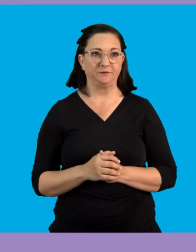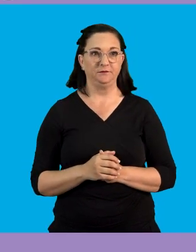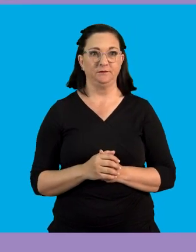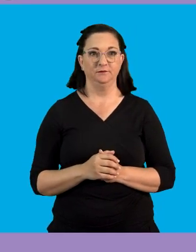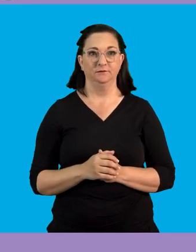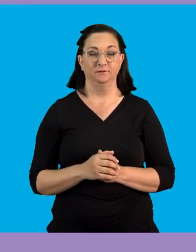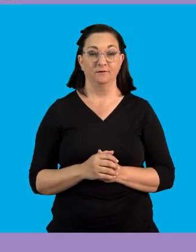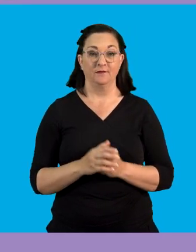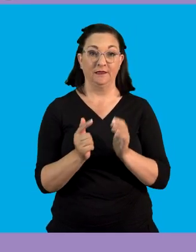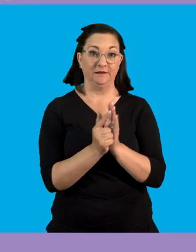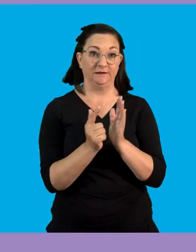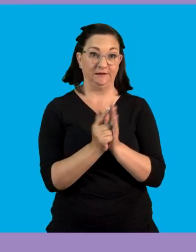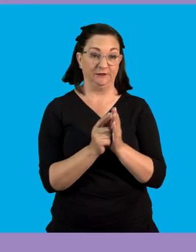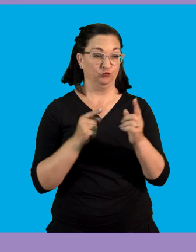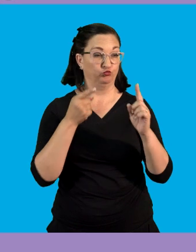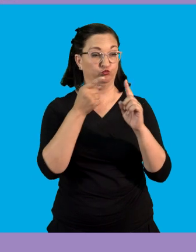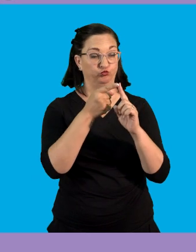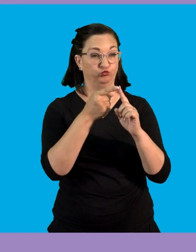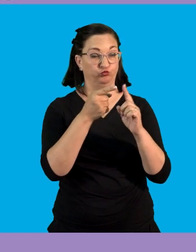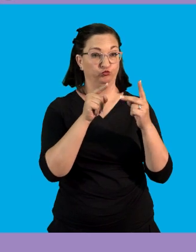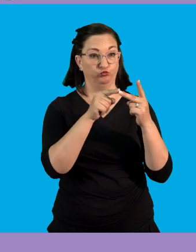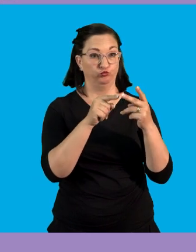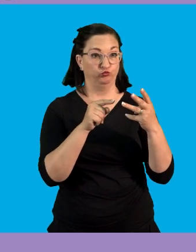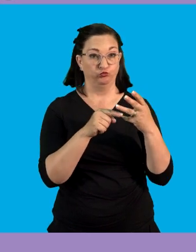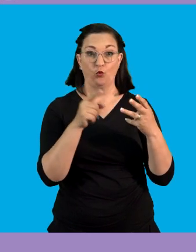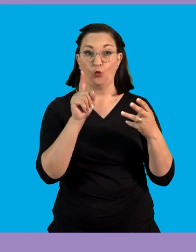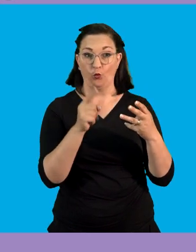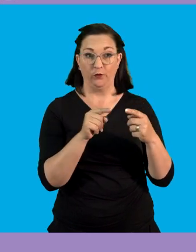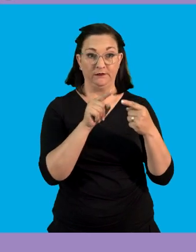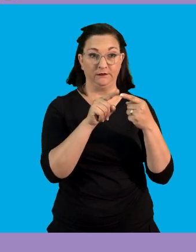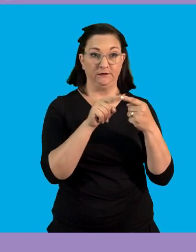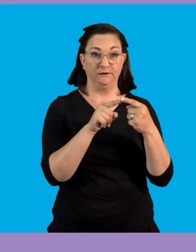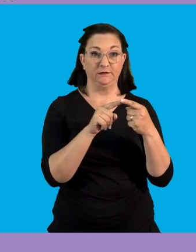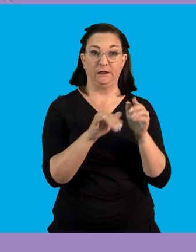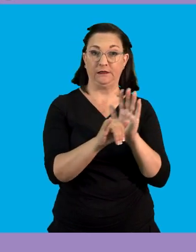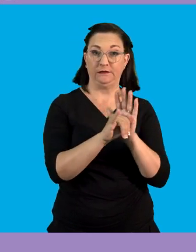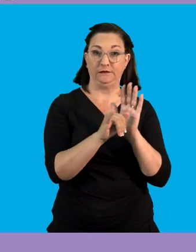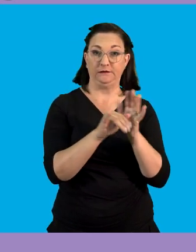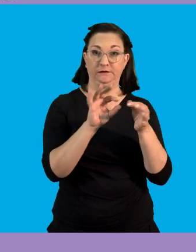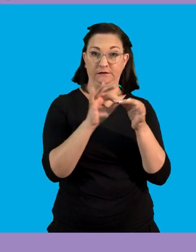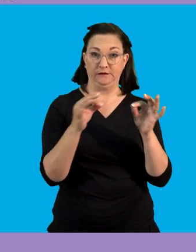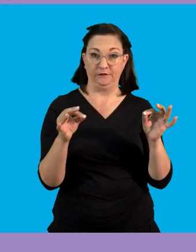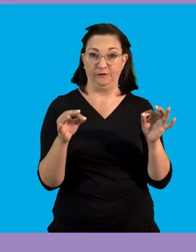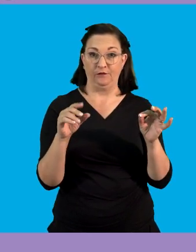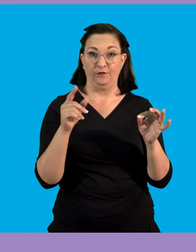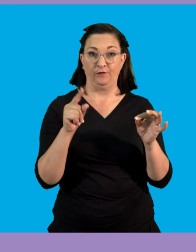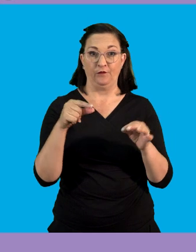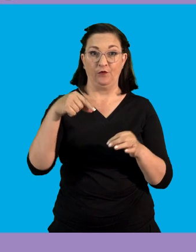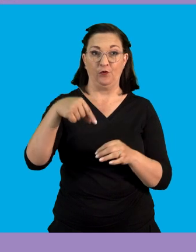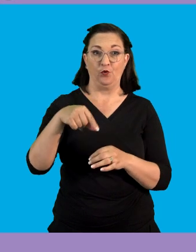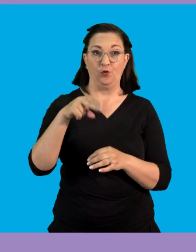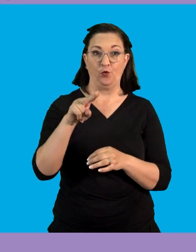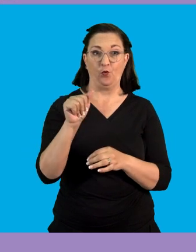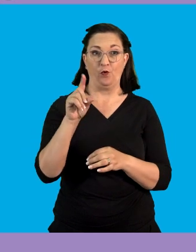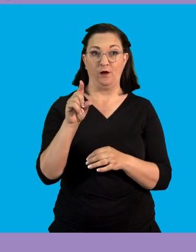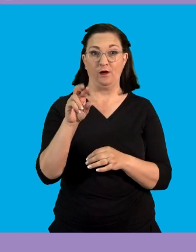objectives: by the end of the lesson, you should be able to identify and write clear definitions of